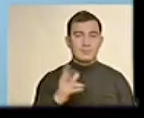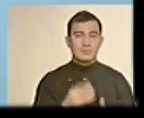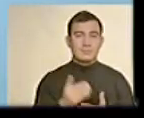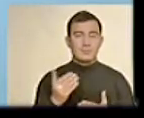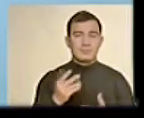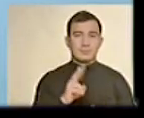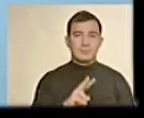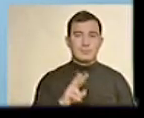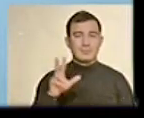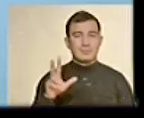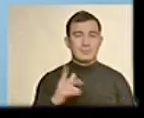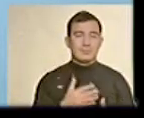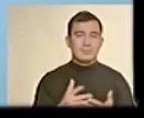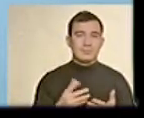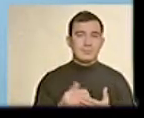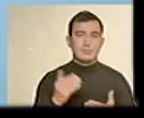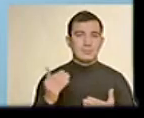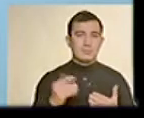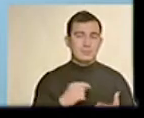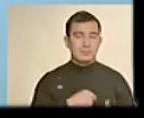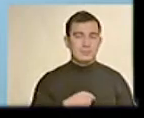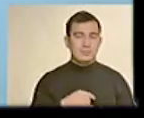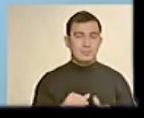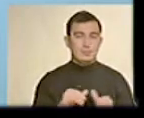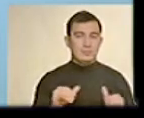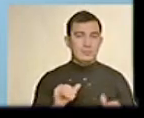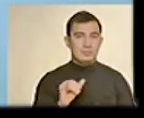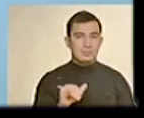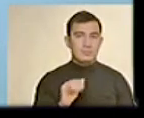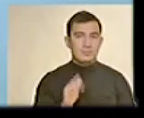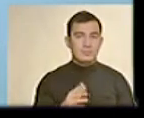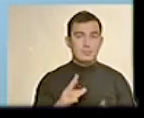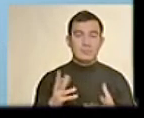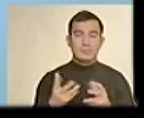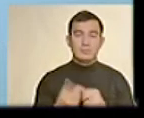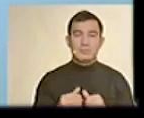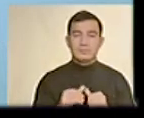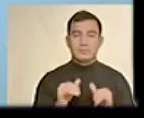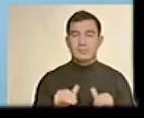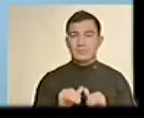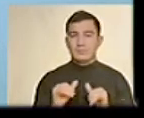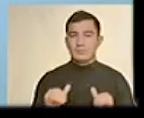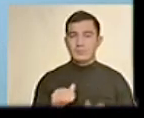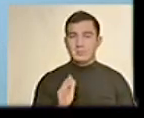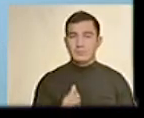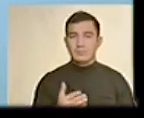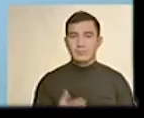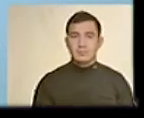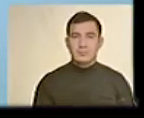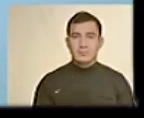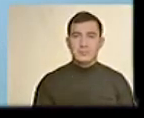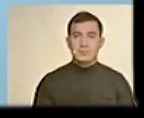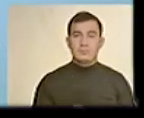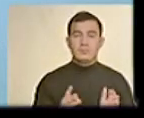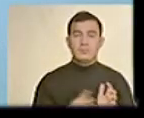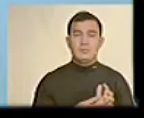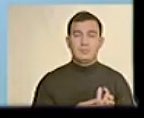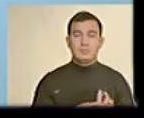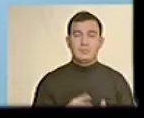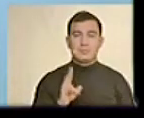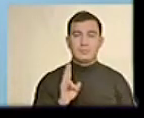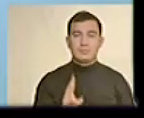xossalariga murojaat qilamiz. Darajani darajaga oshirishda darajalarni ko'paytirib qo'yamiz. Demak, 9